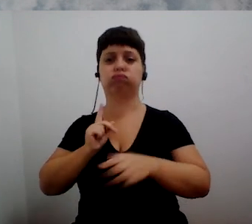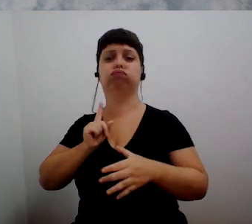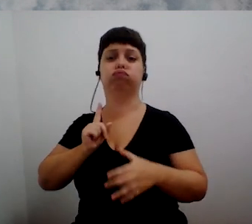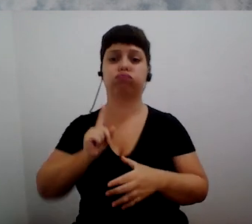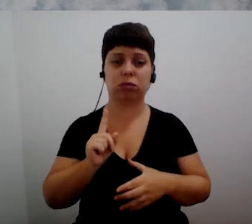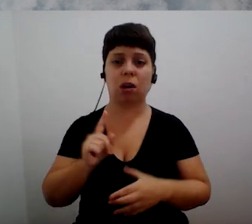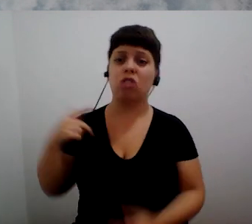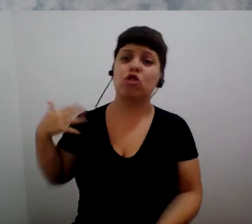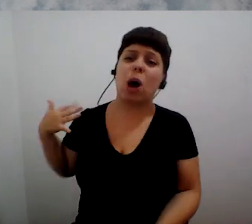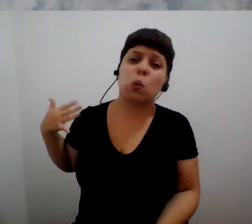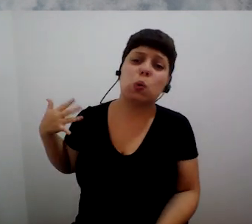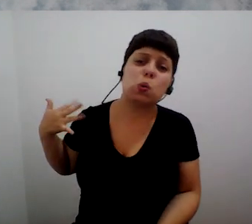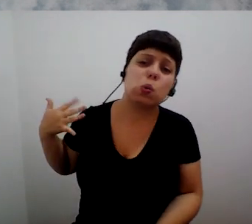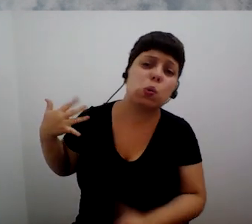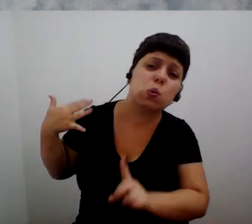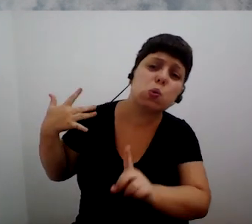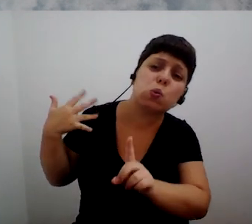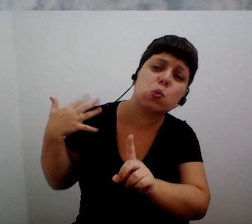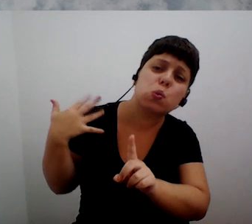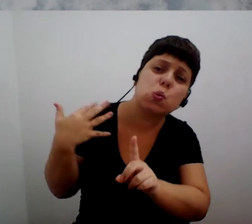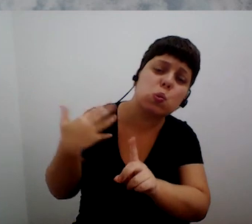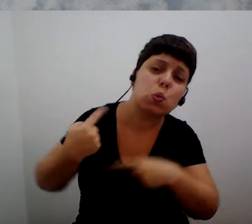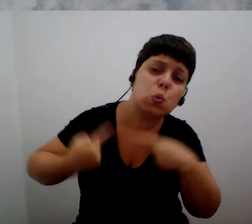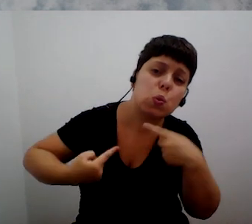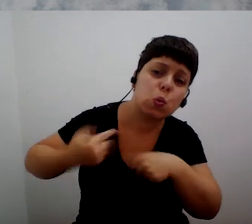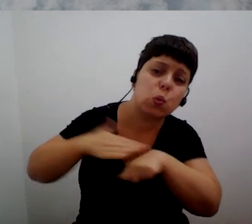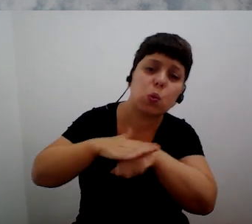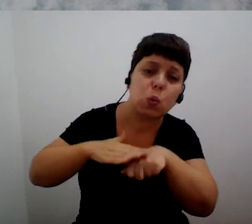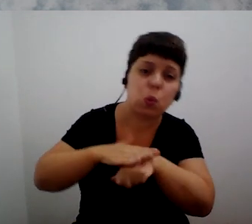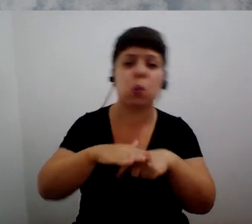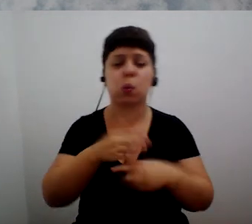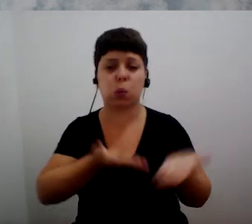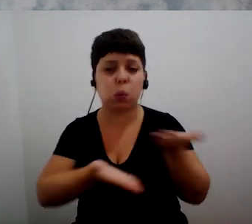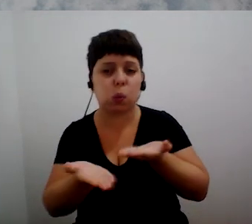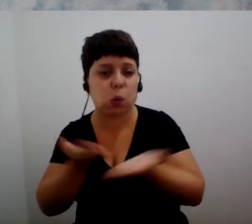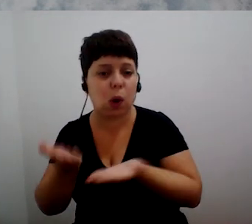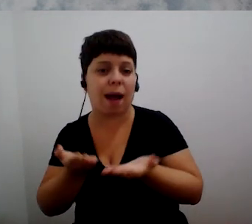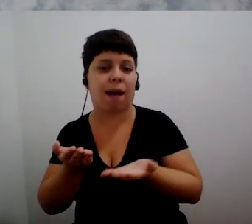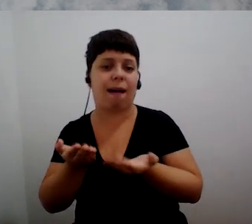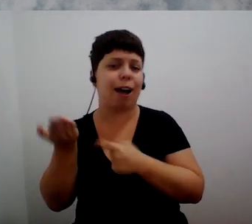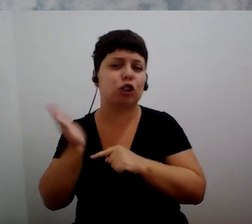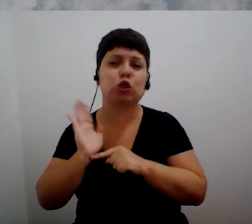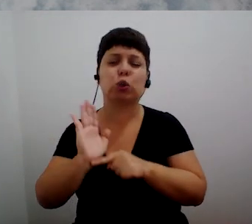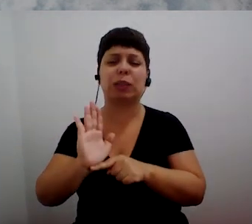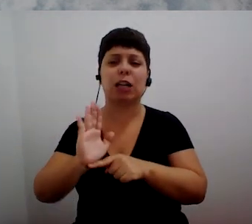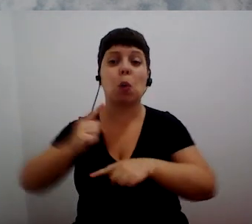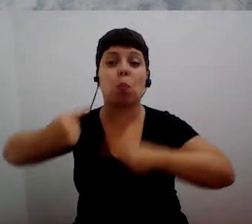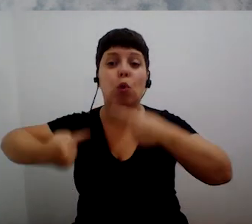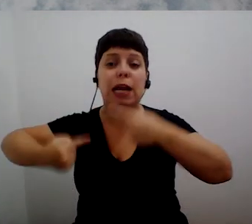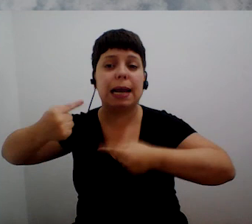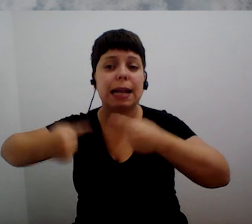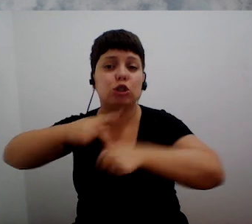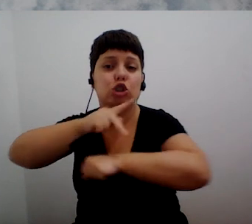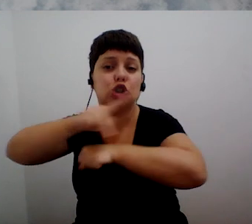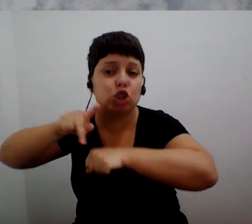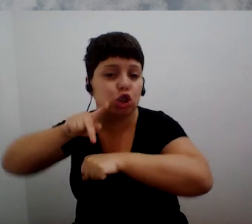with a long history discussing environmental issues, building national views, building